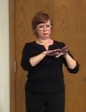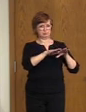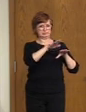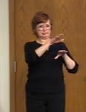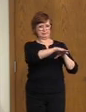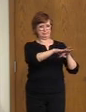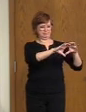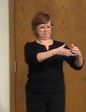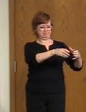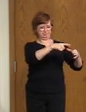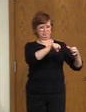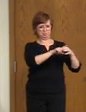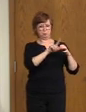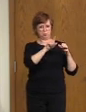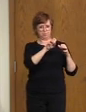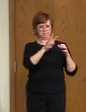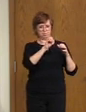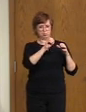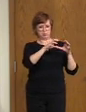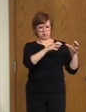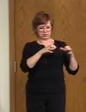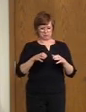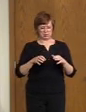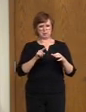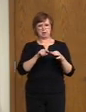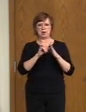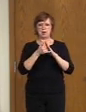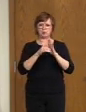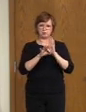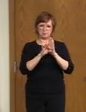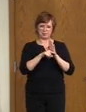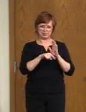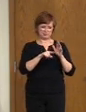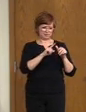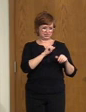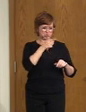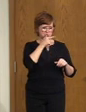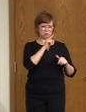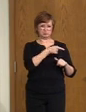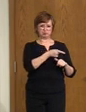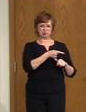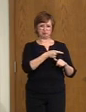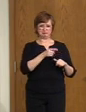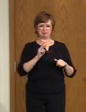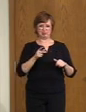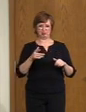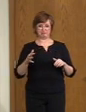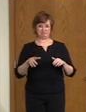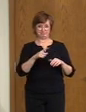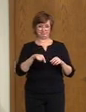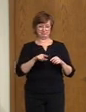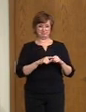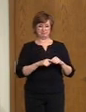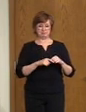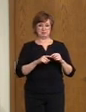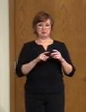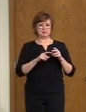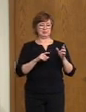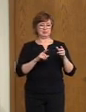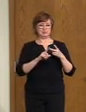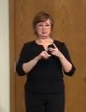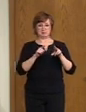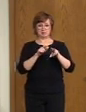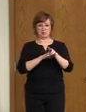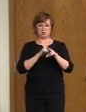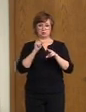rollout. How do you choose who in those groups get it first? Like, how do you choose who in the long-term